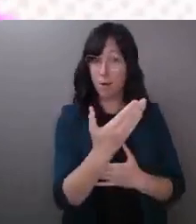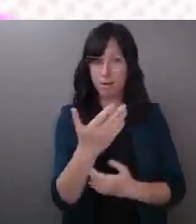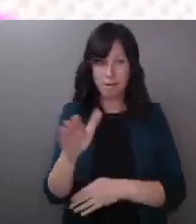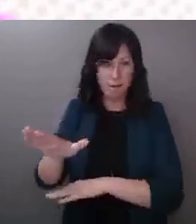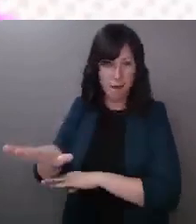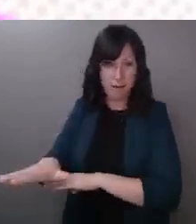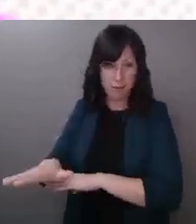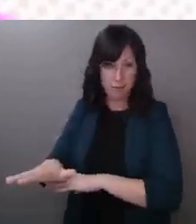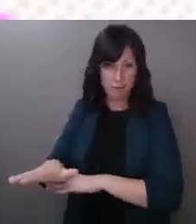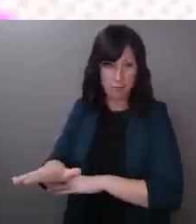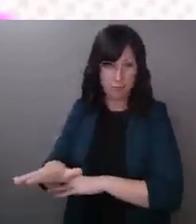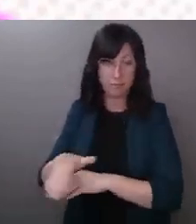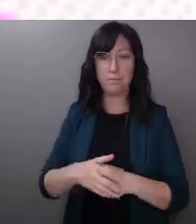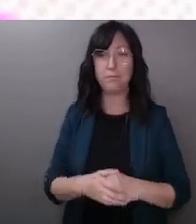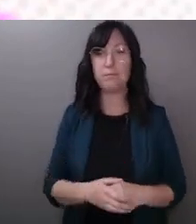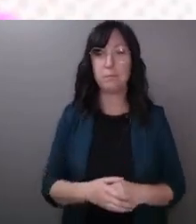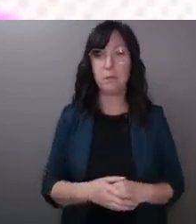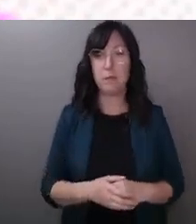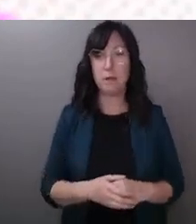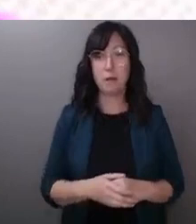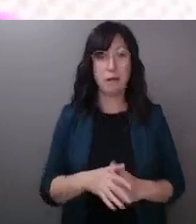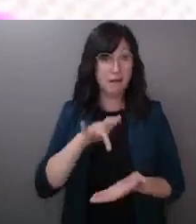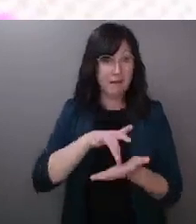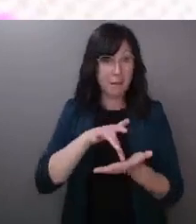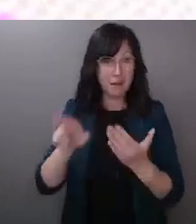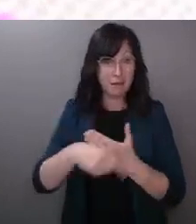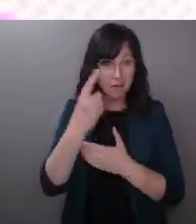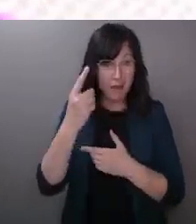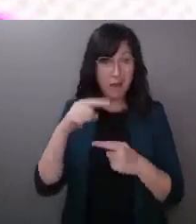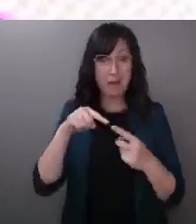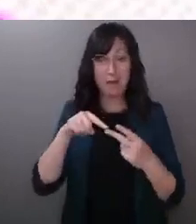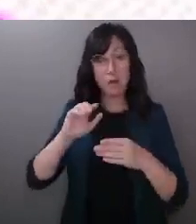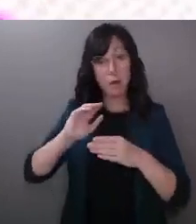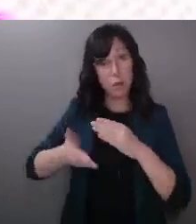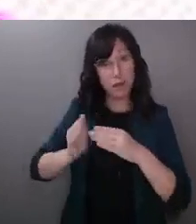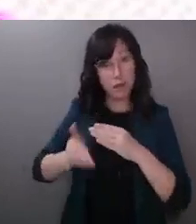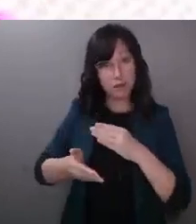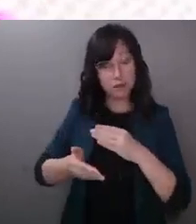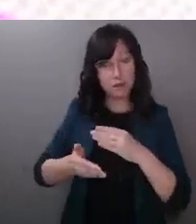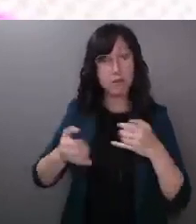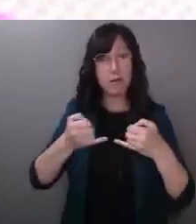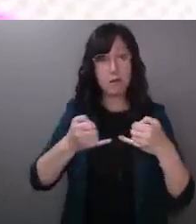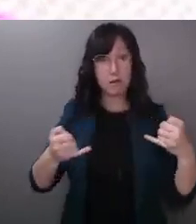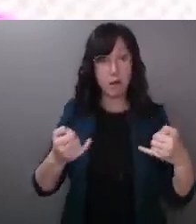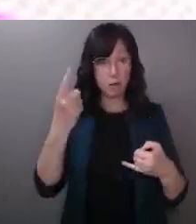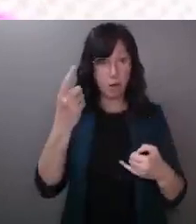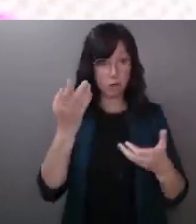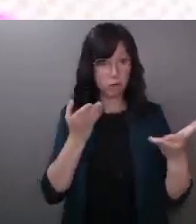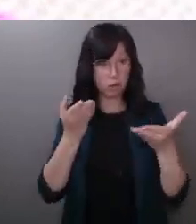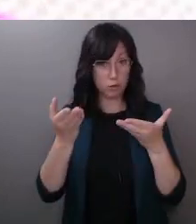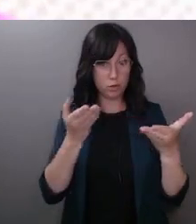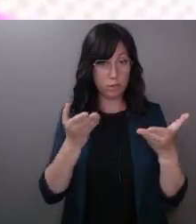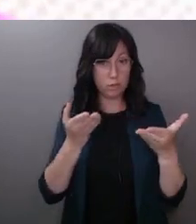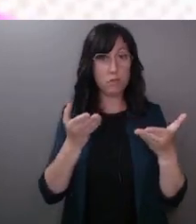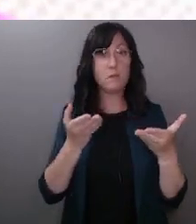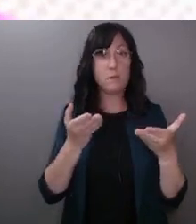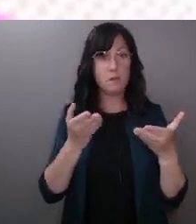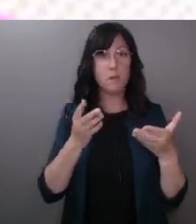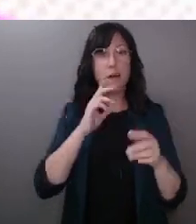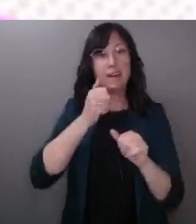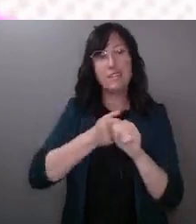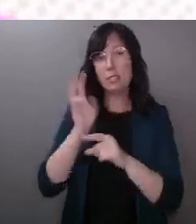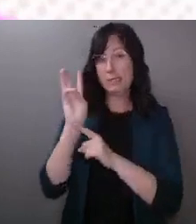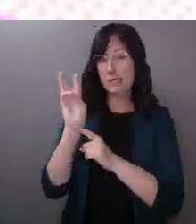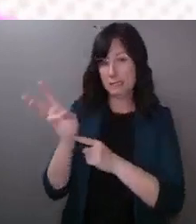periods. The rest of the day and on weekends, Line 1 service will operate every